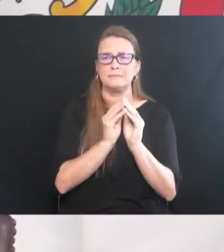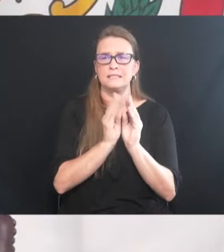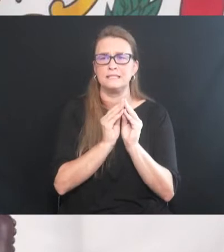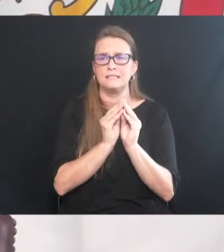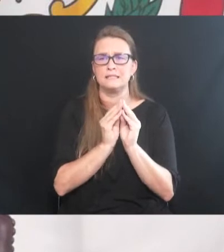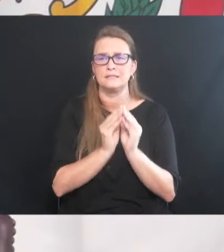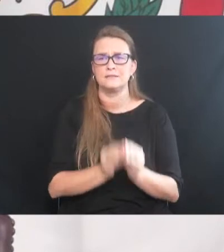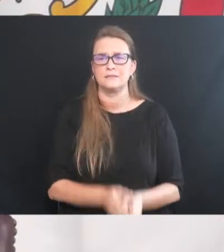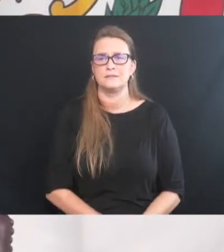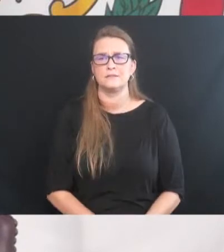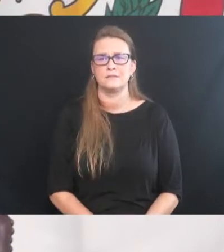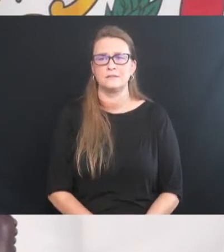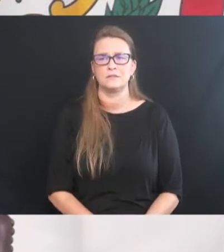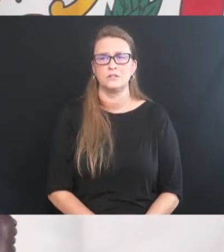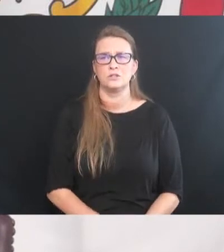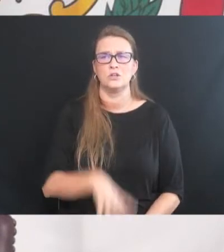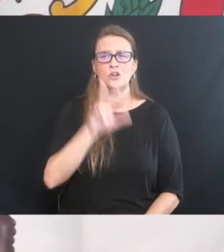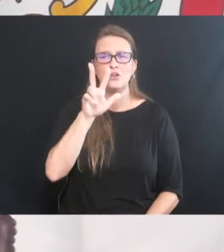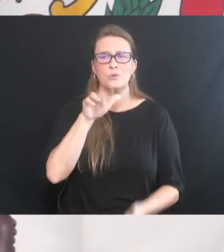we've lost